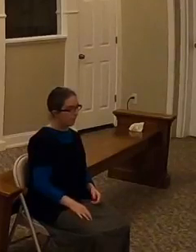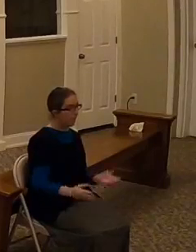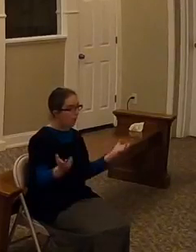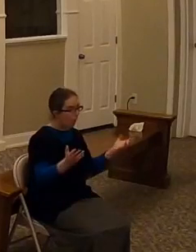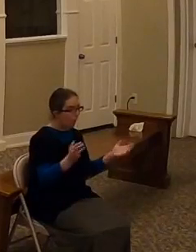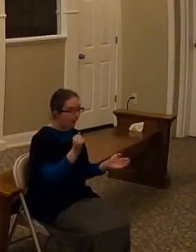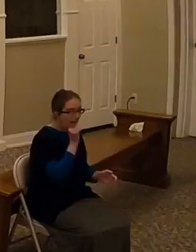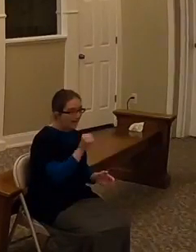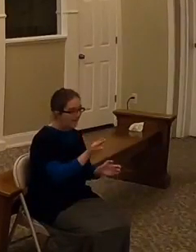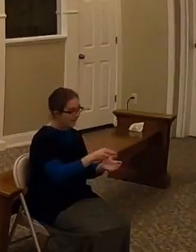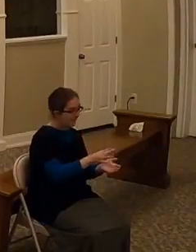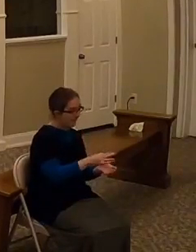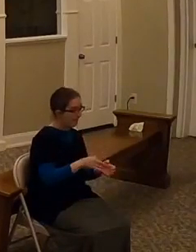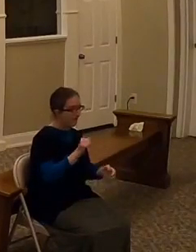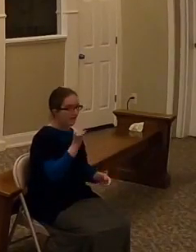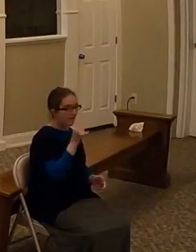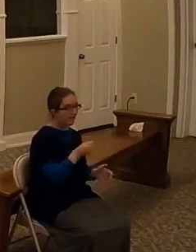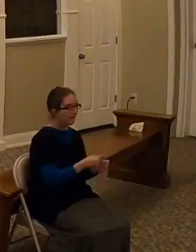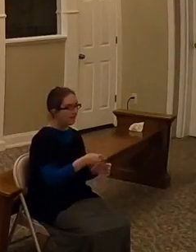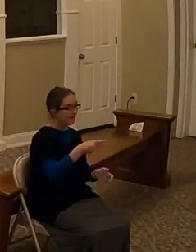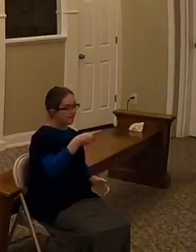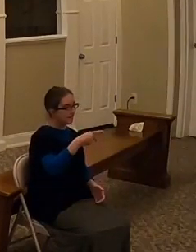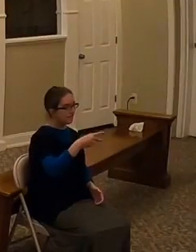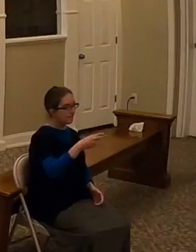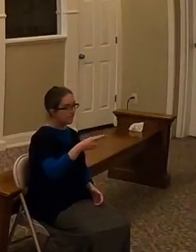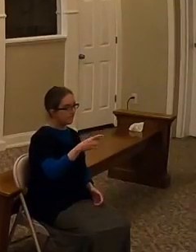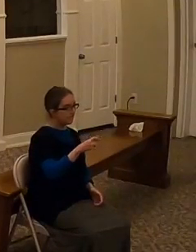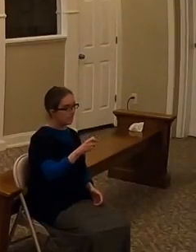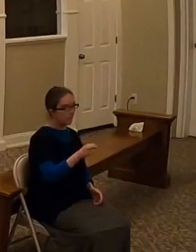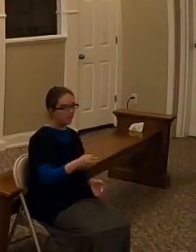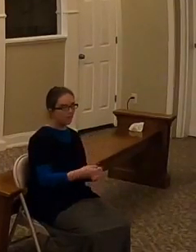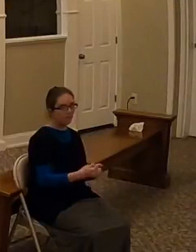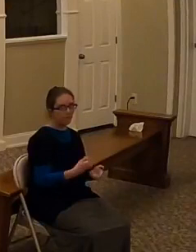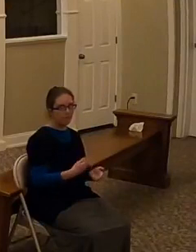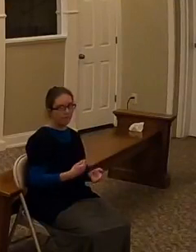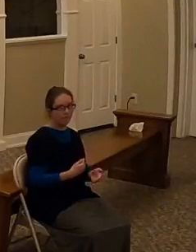What is holiness? It's purity before God.